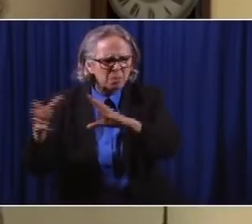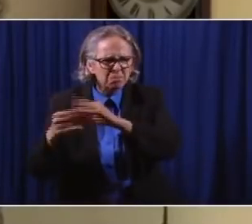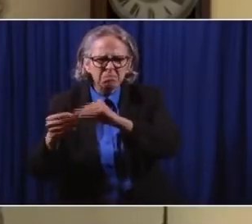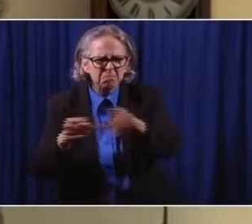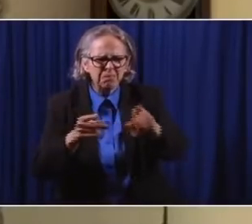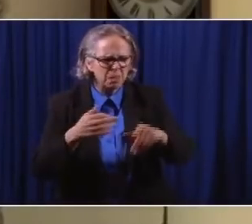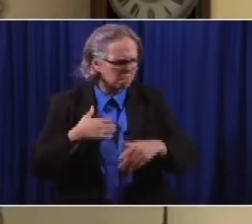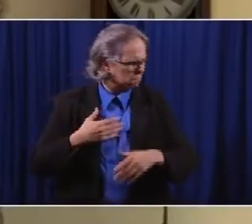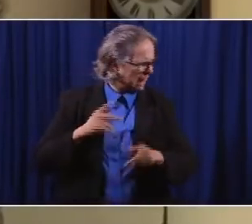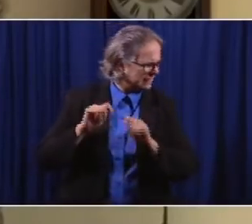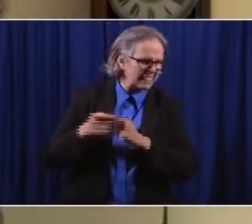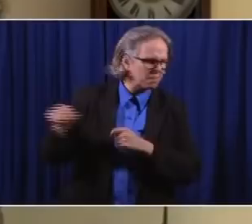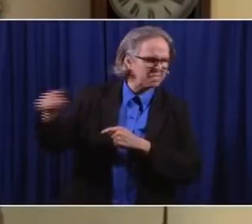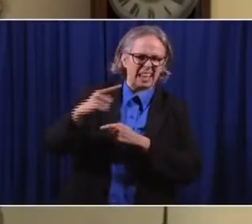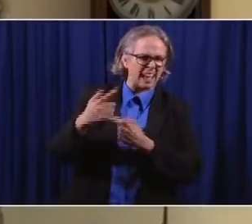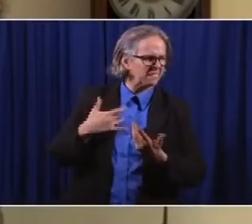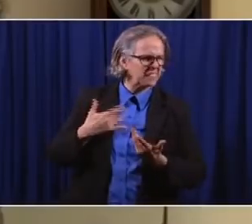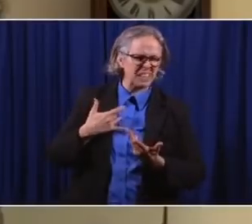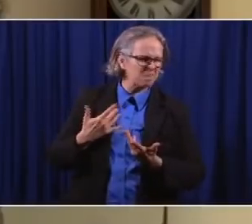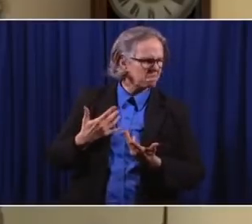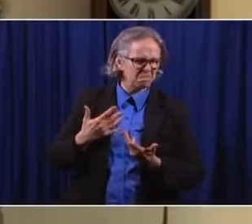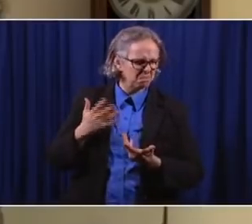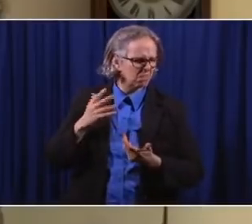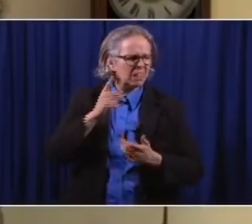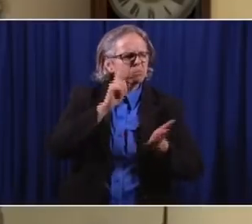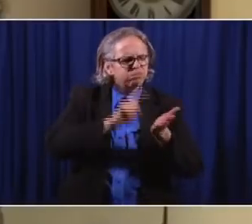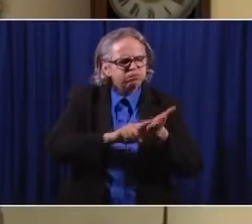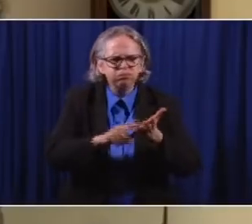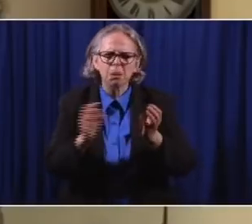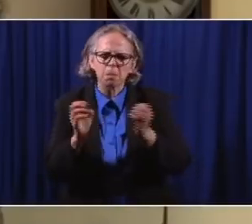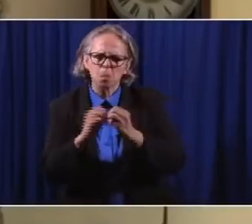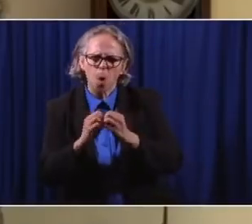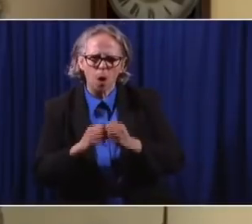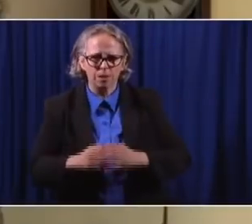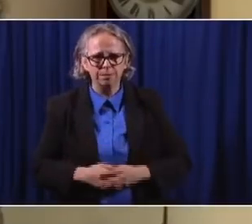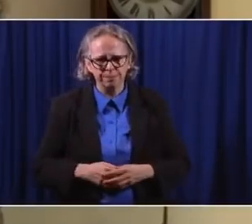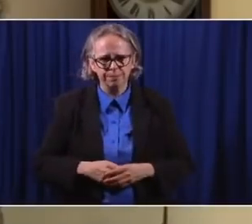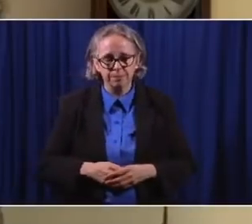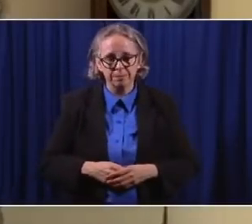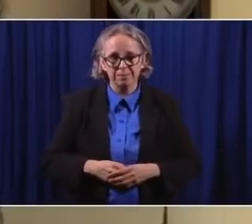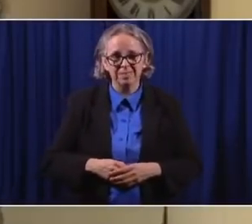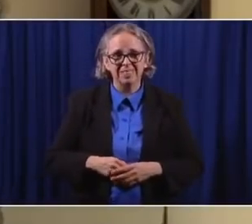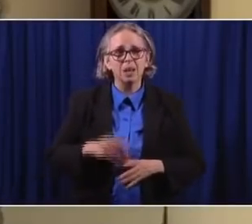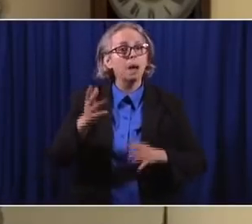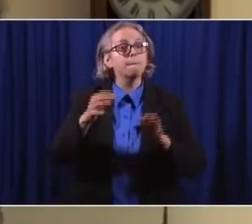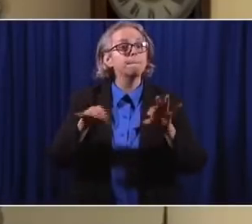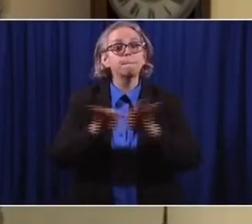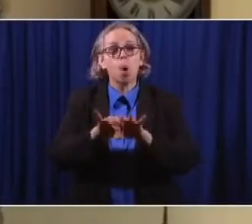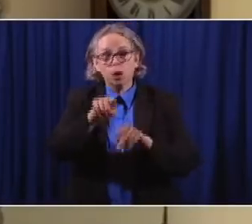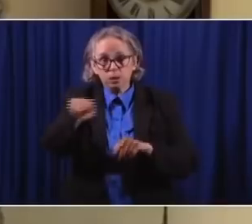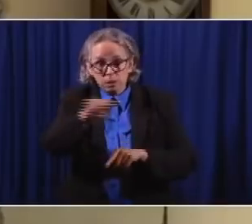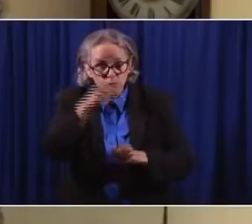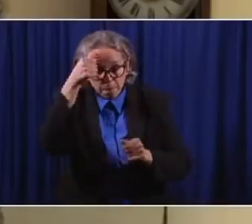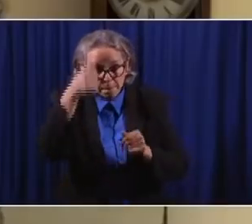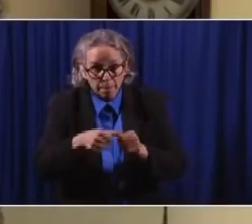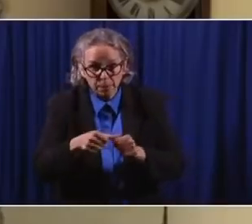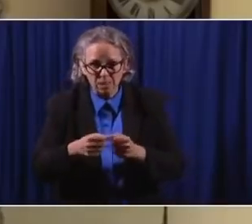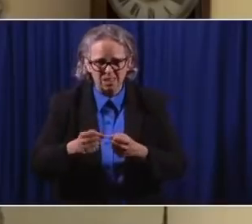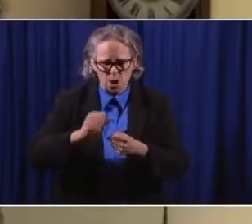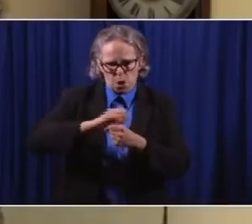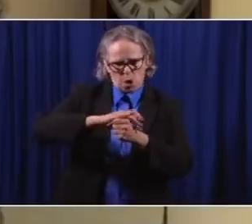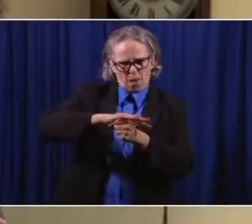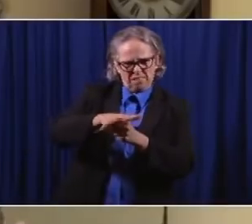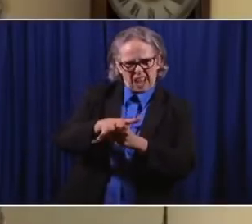But what we want to do is we're in this for the long run. We don't know when we're going to have the vaccine, and we don't know